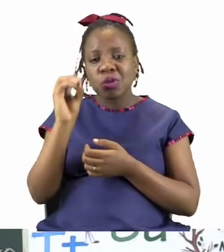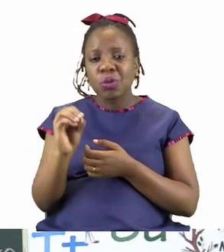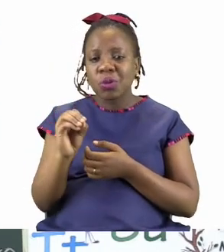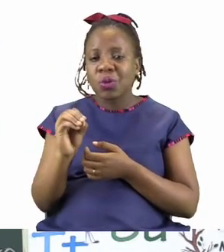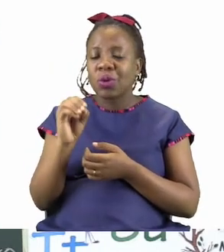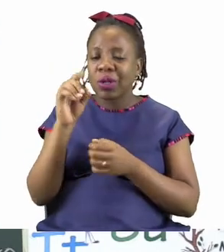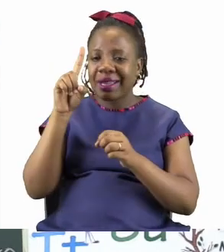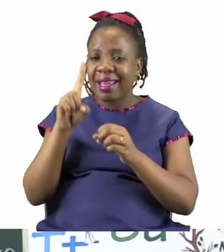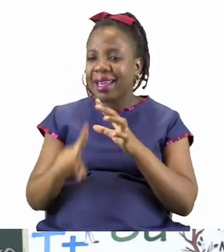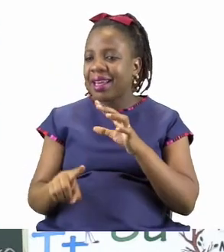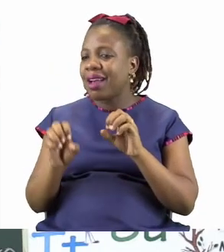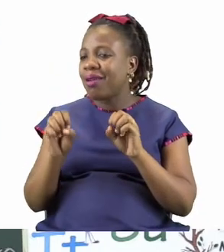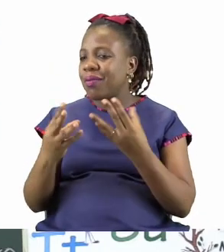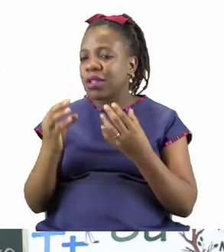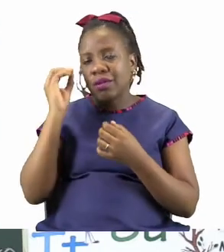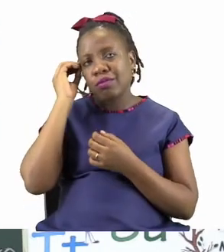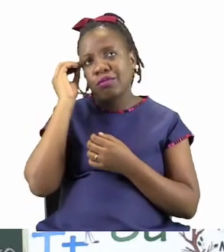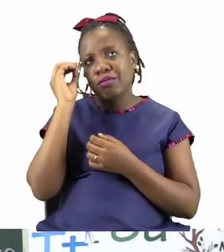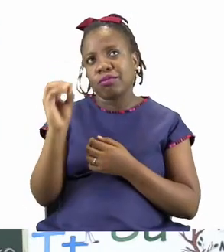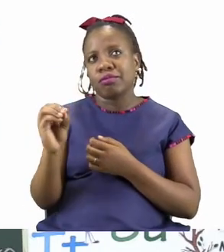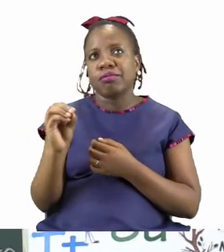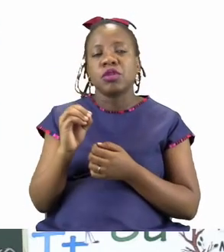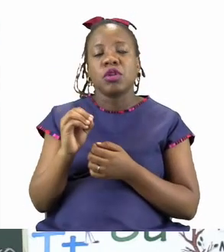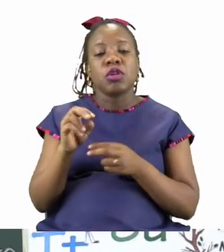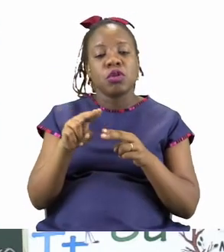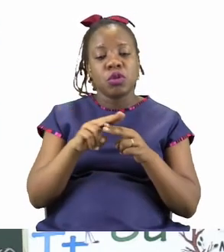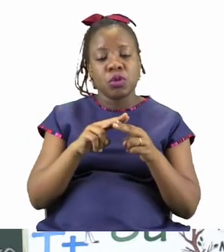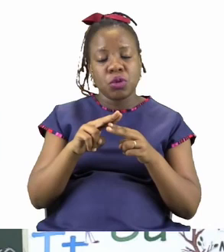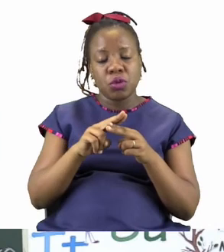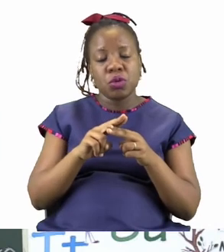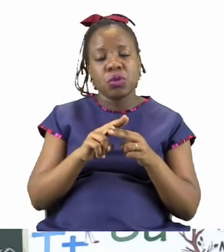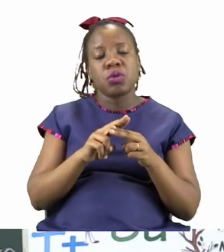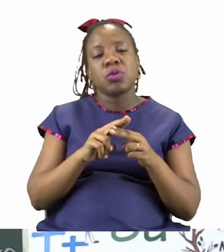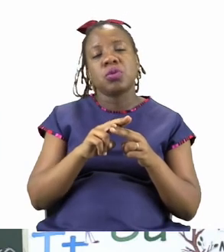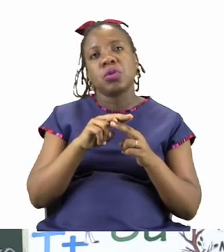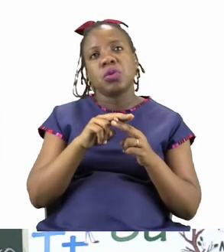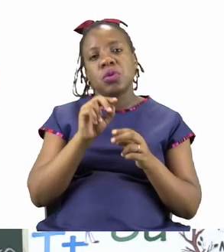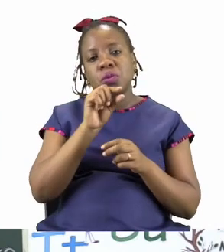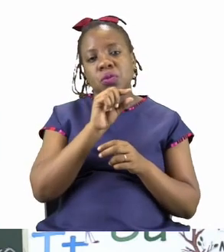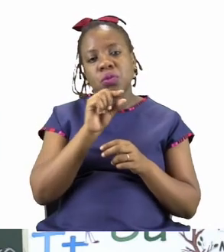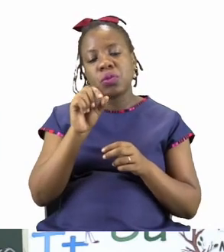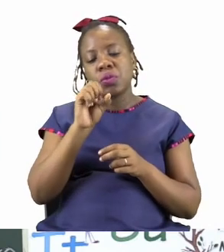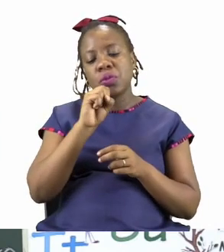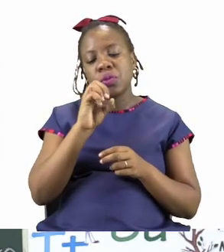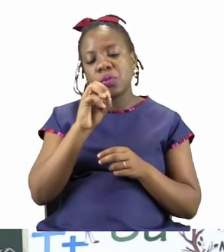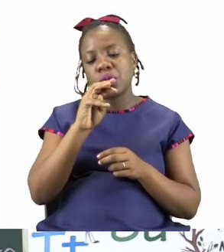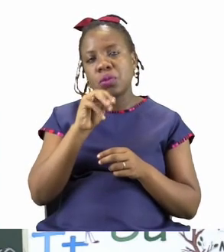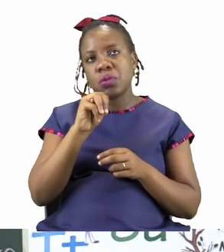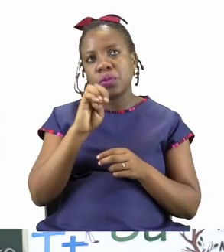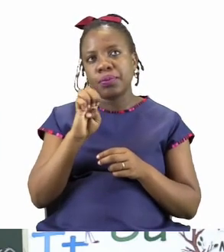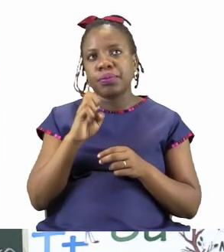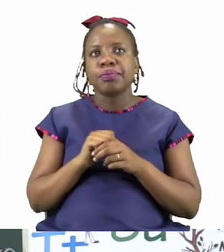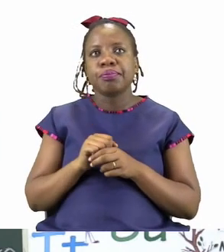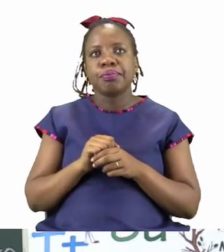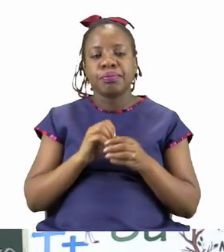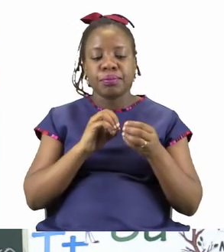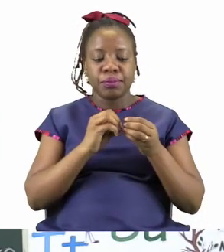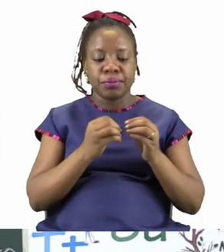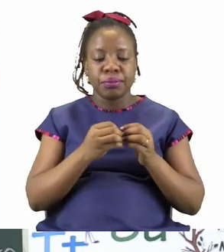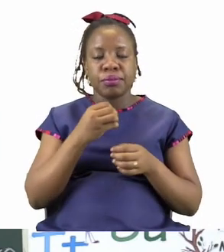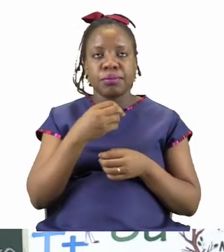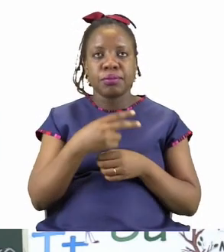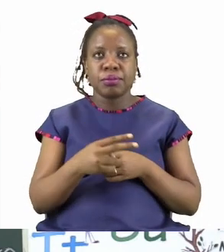the word some. Let's look at number 2. Number 2 reads, my brother